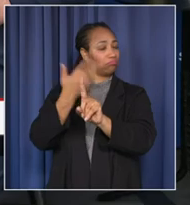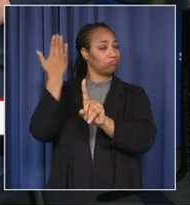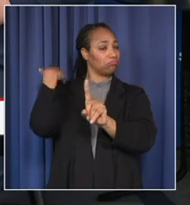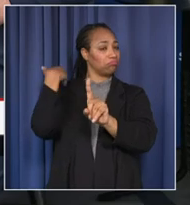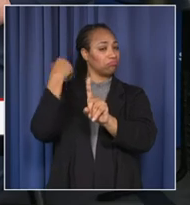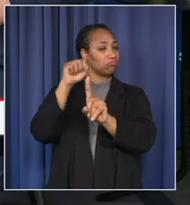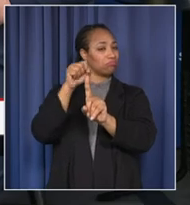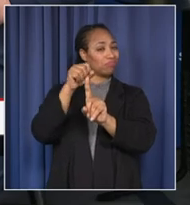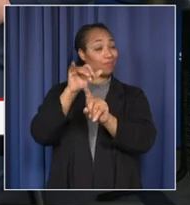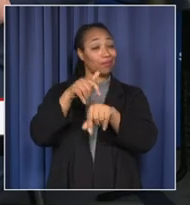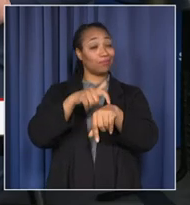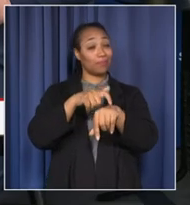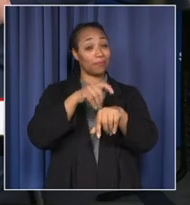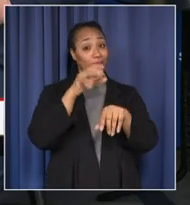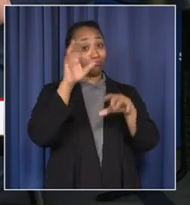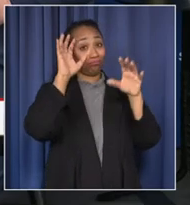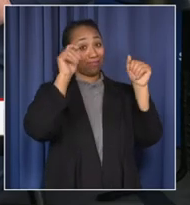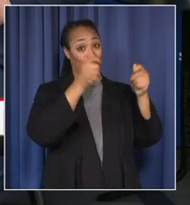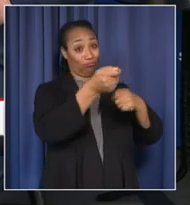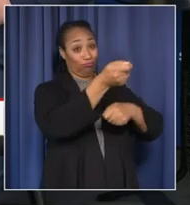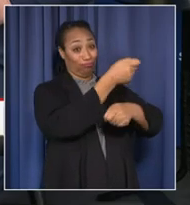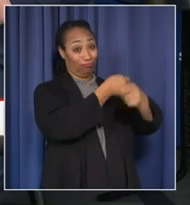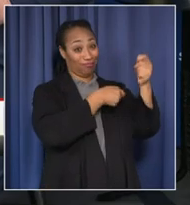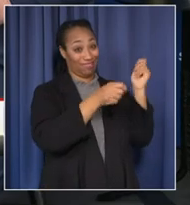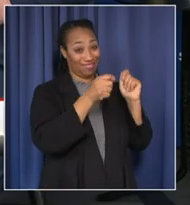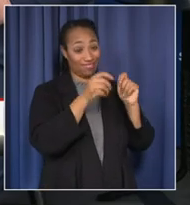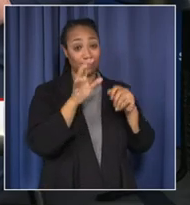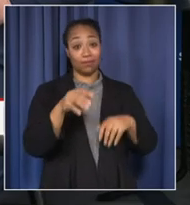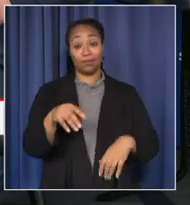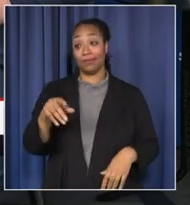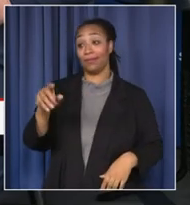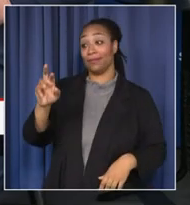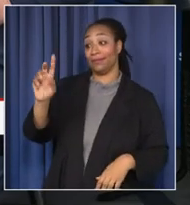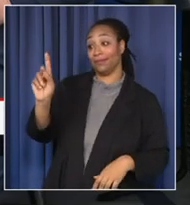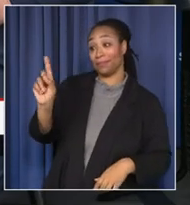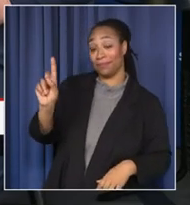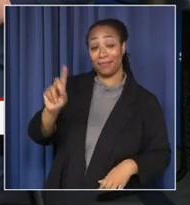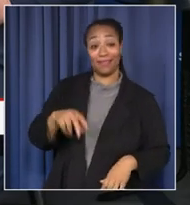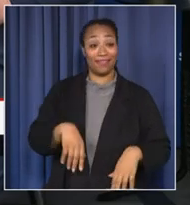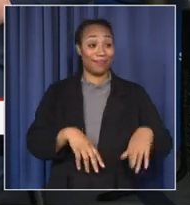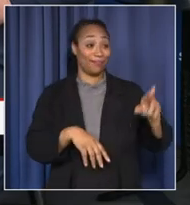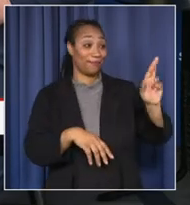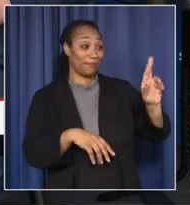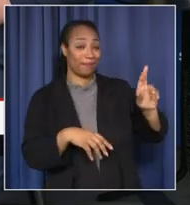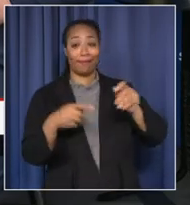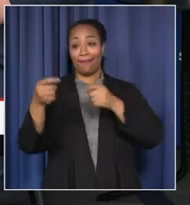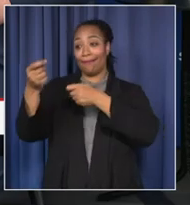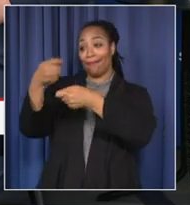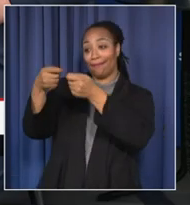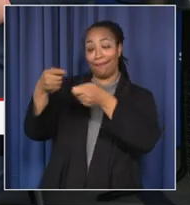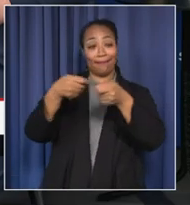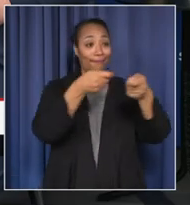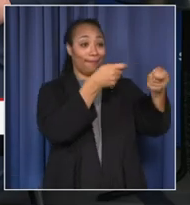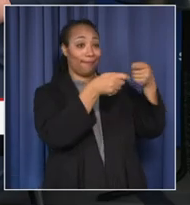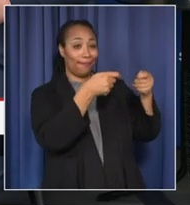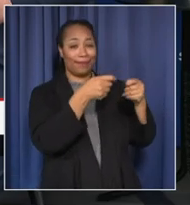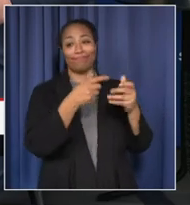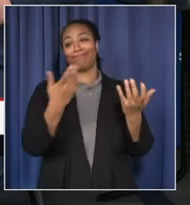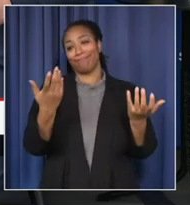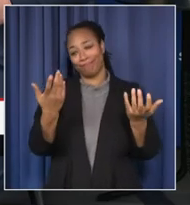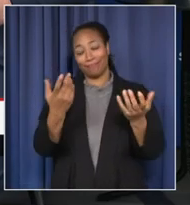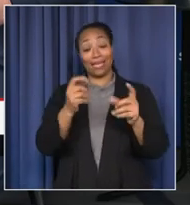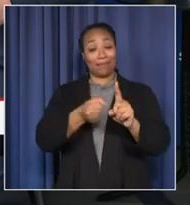different party. So that's what we're seeing right now. But we know that over the next months, more and